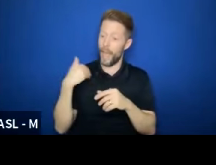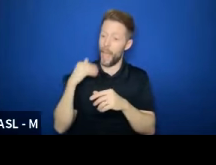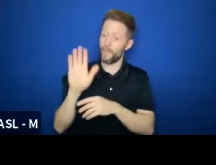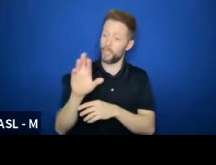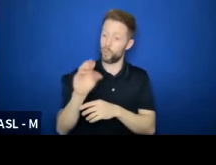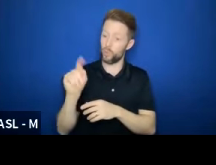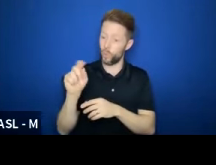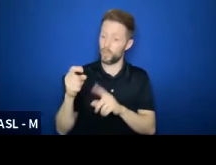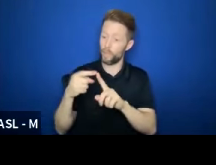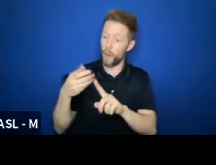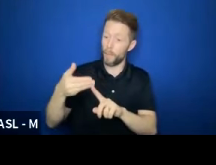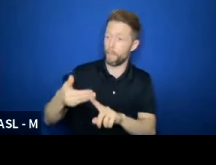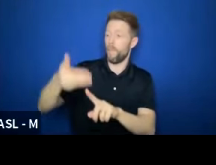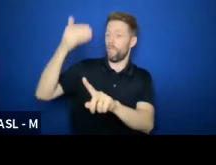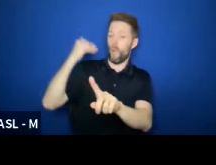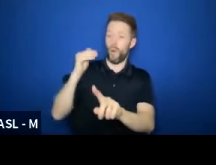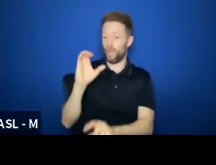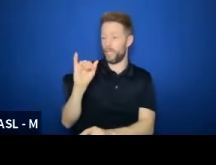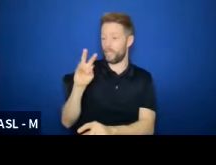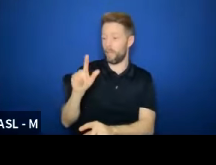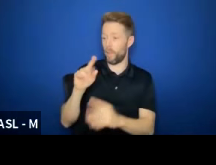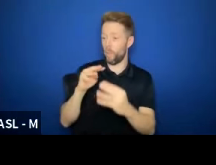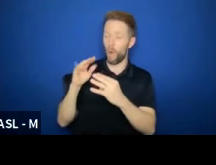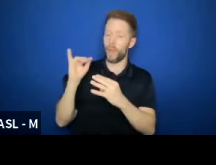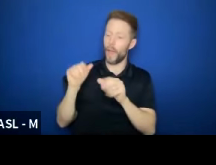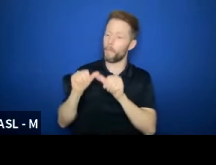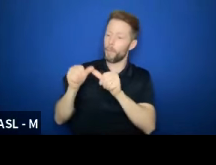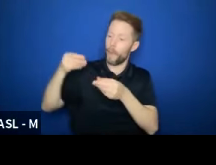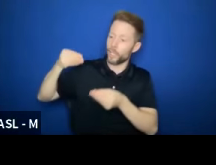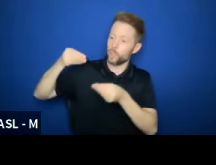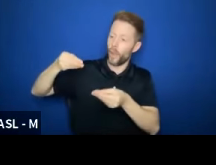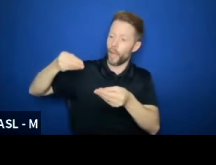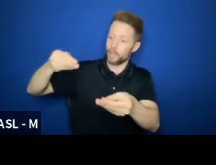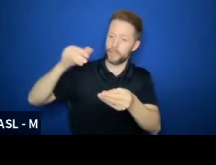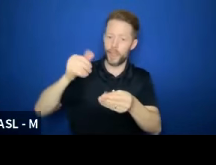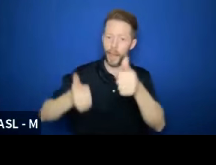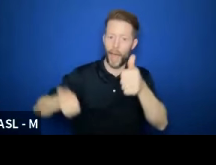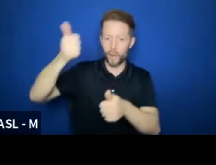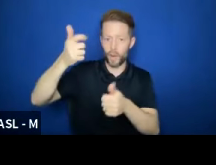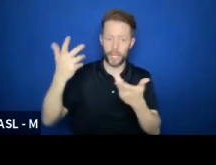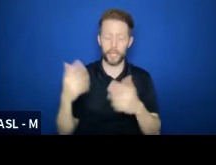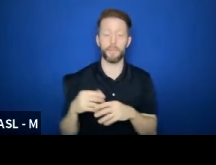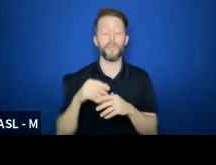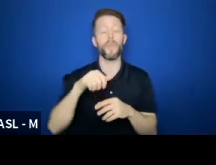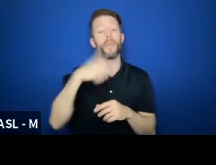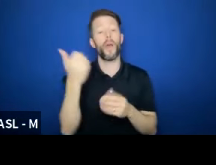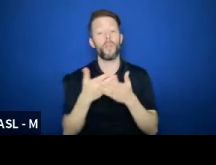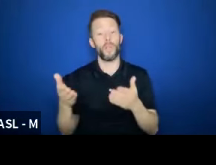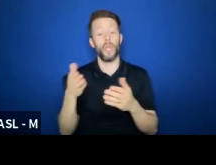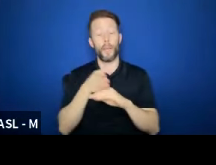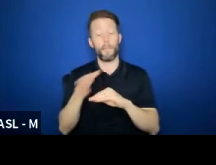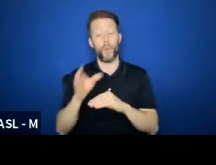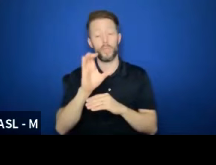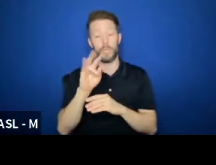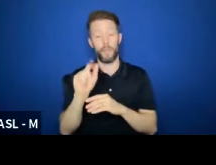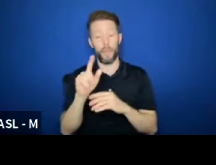to perpetuate the power inequities and hierarchies that were in place. I think the other thing that kind of post-Civil War teaches us